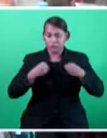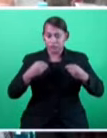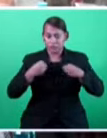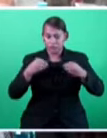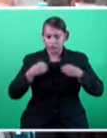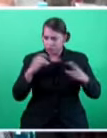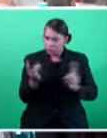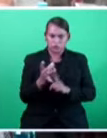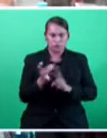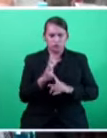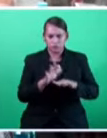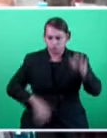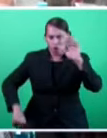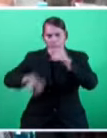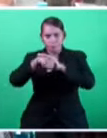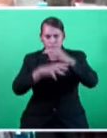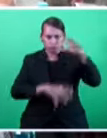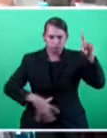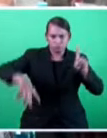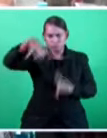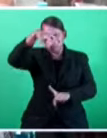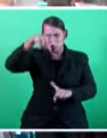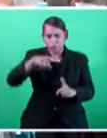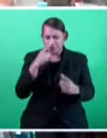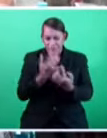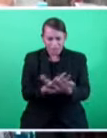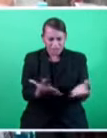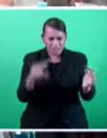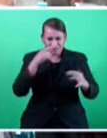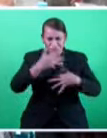over any other public business item except on a Friday.